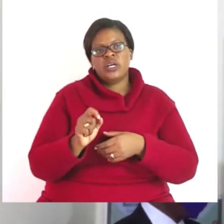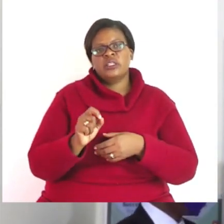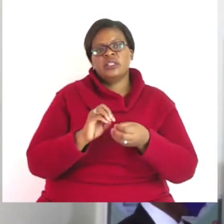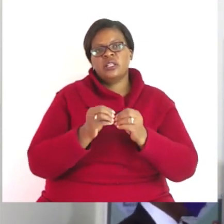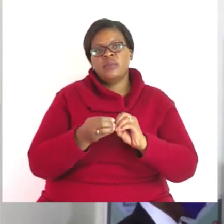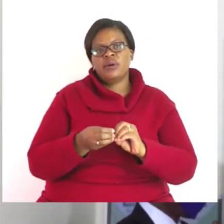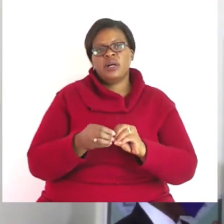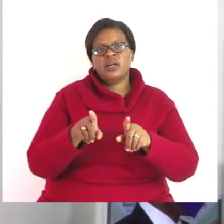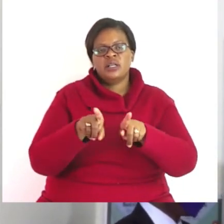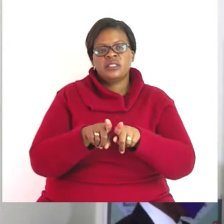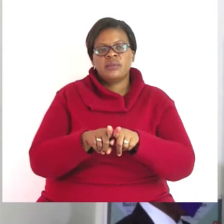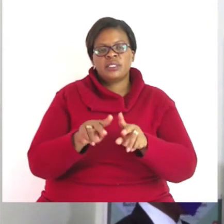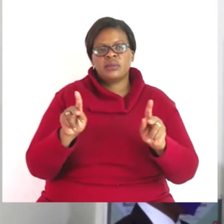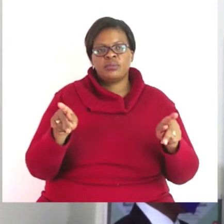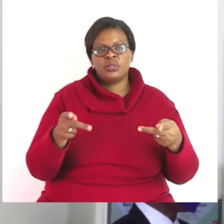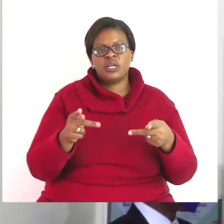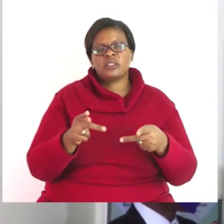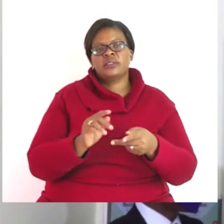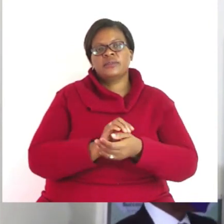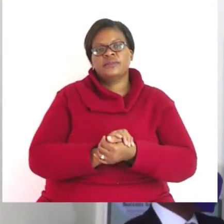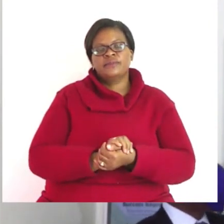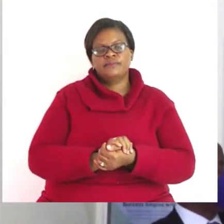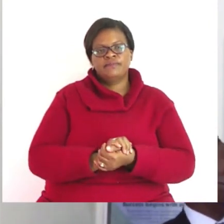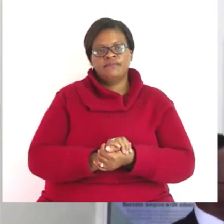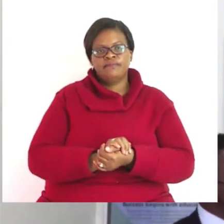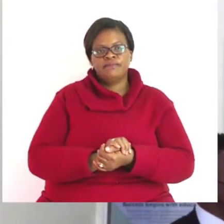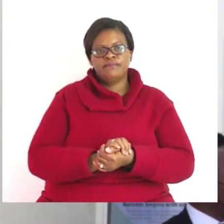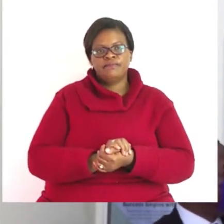its prime factors.